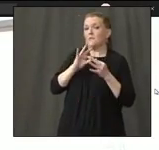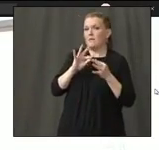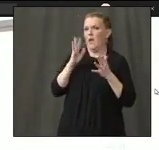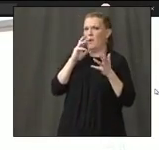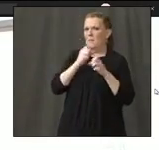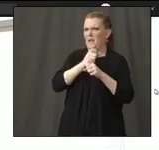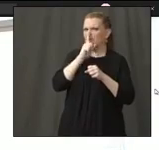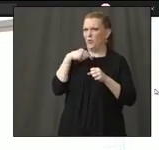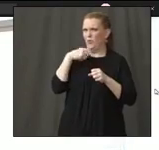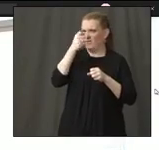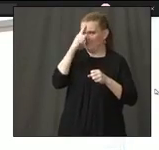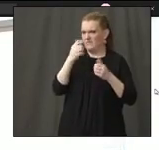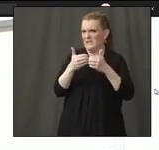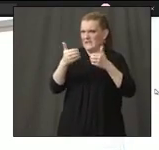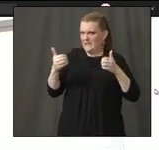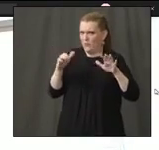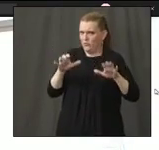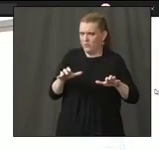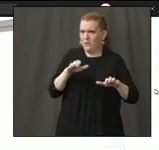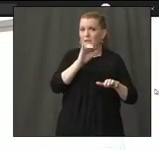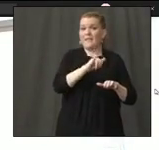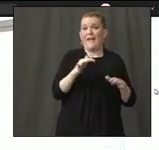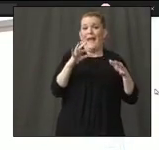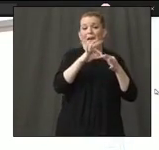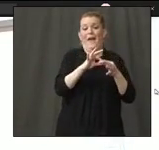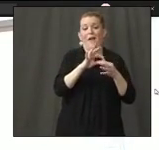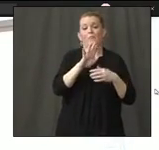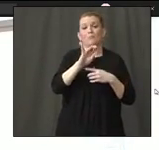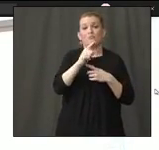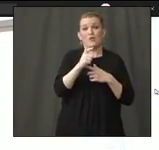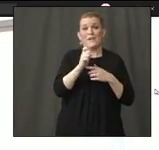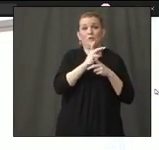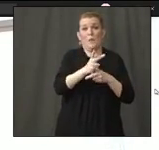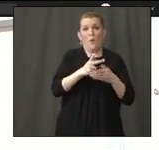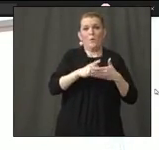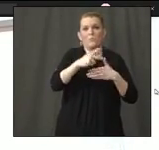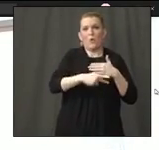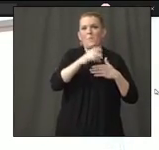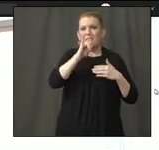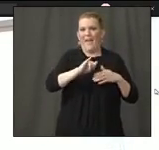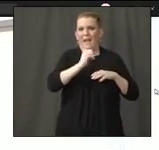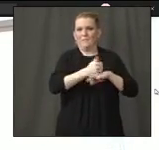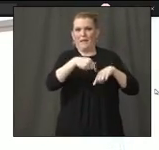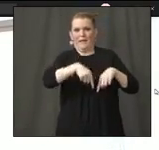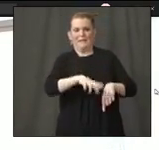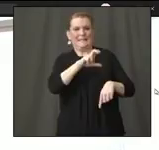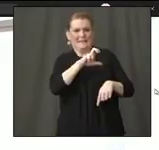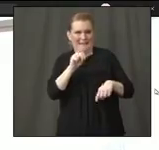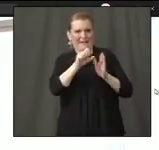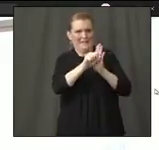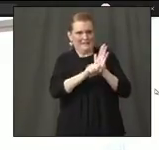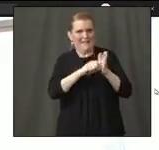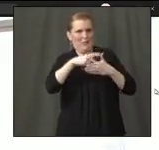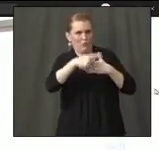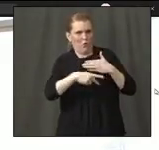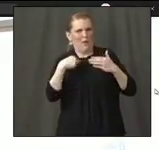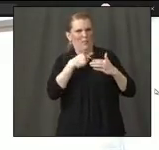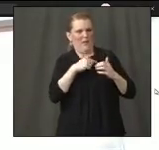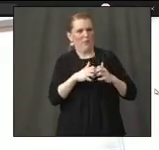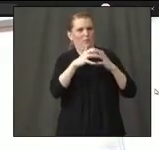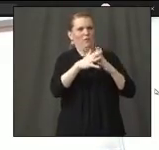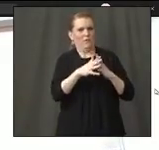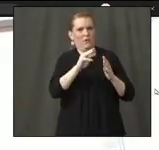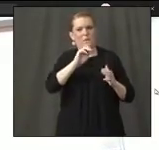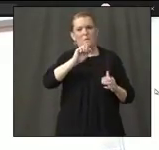is the state economic development department's program that we launched earlier, March 25th to